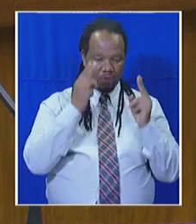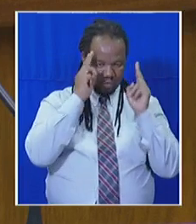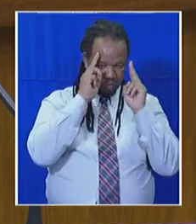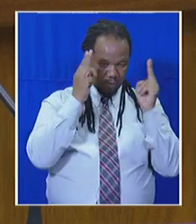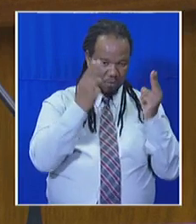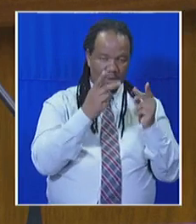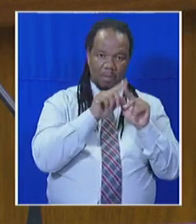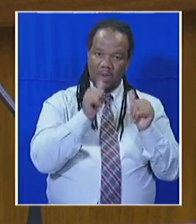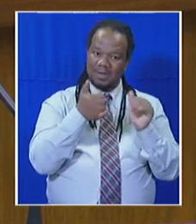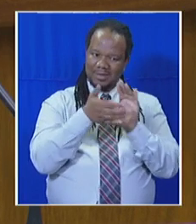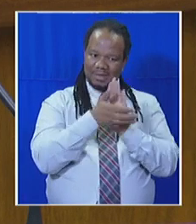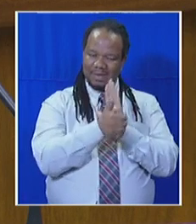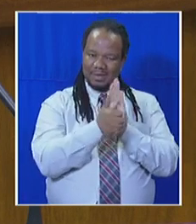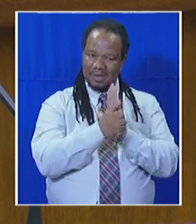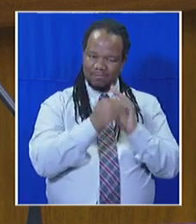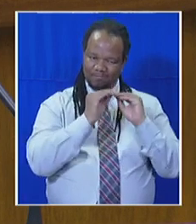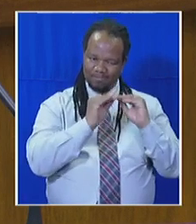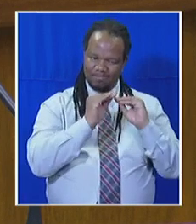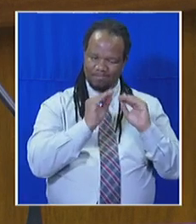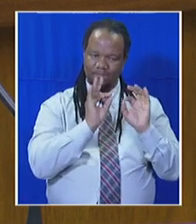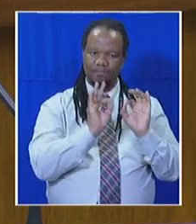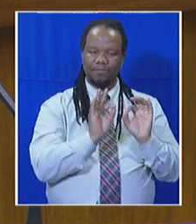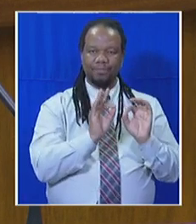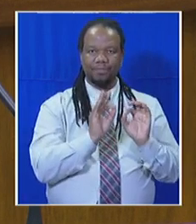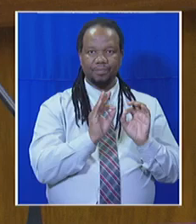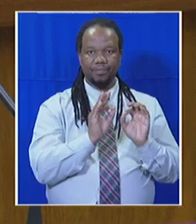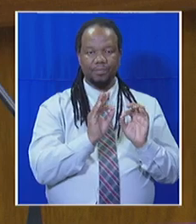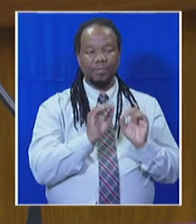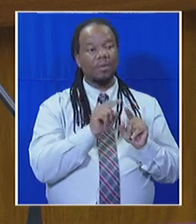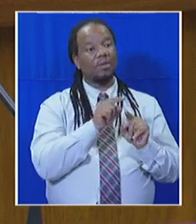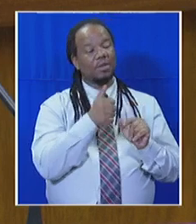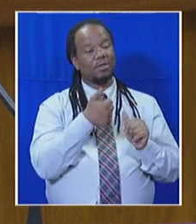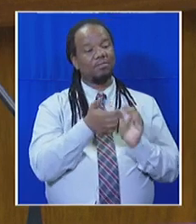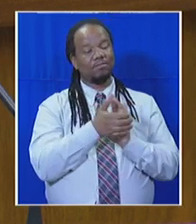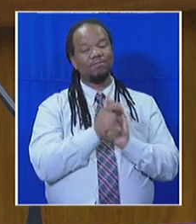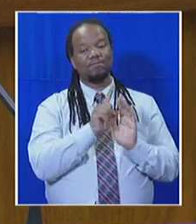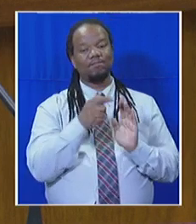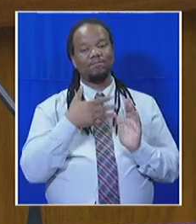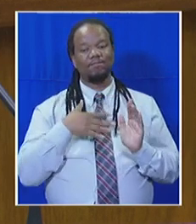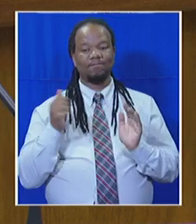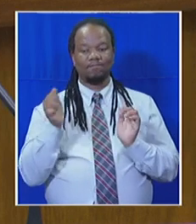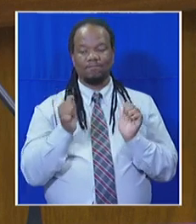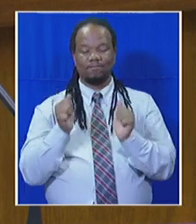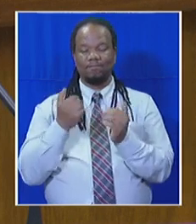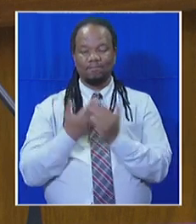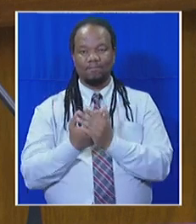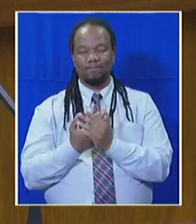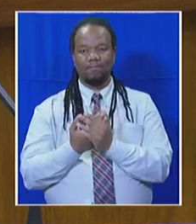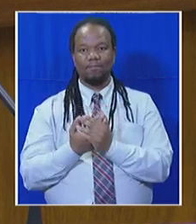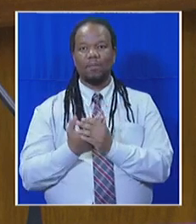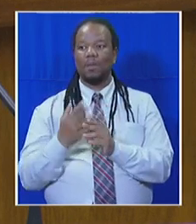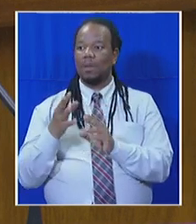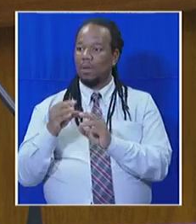skilled citizens who would like to employ it. We need more of job creation than